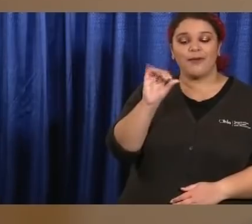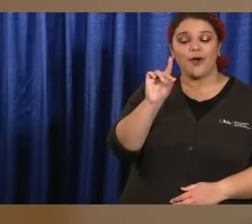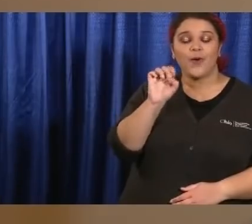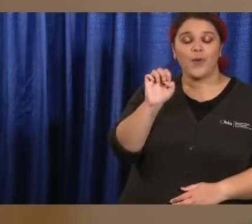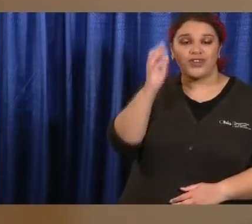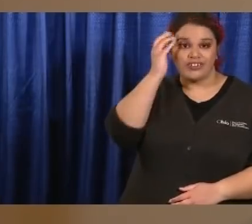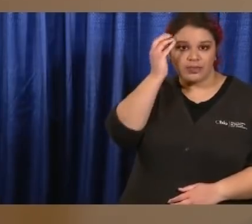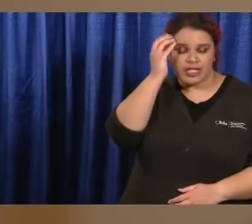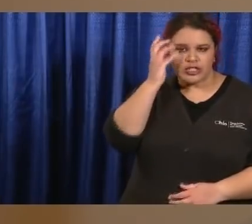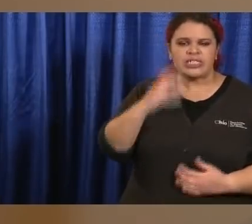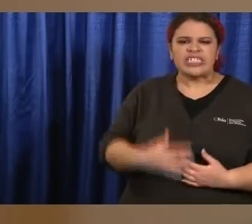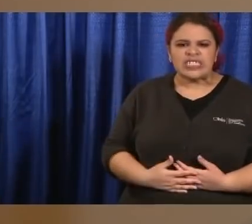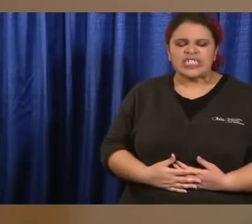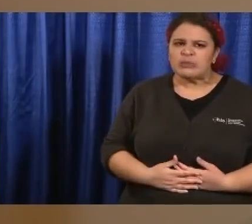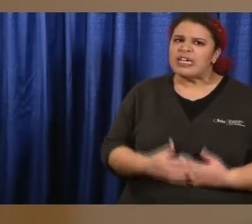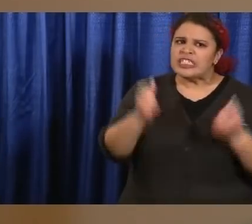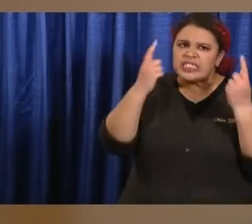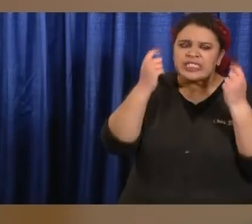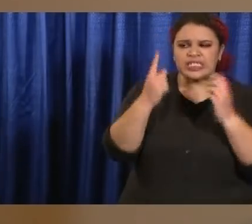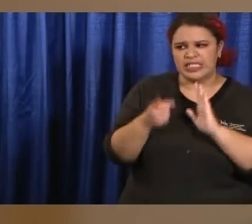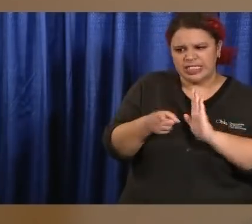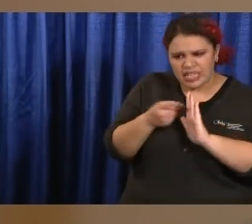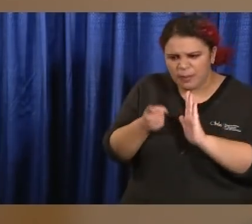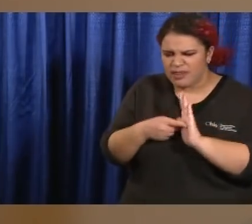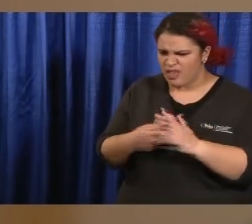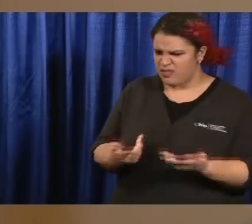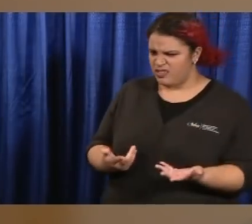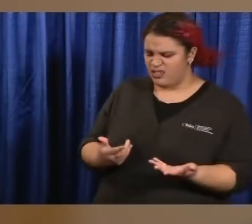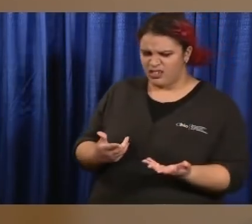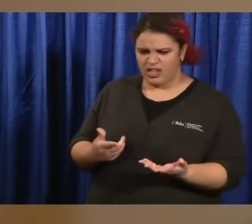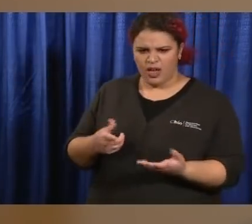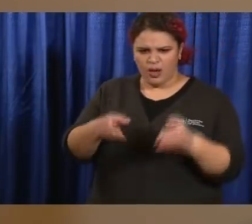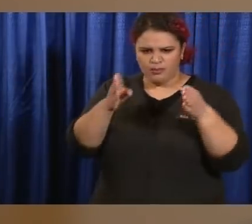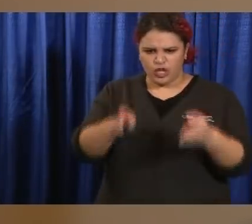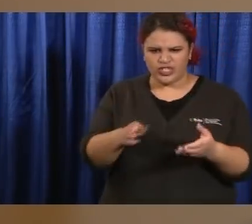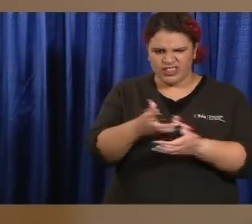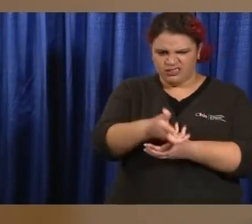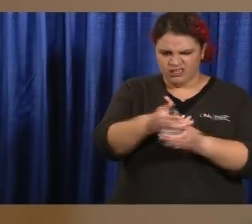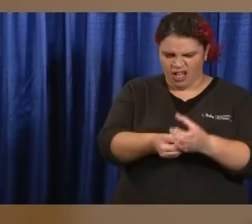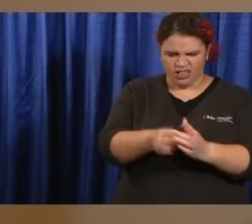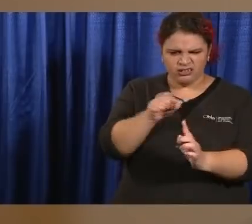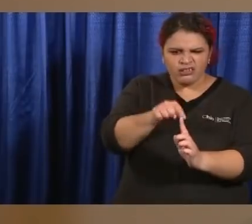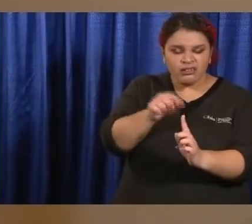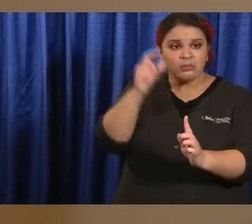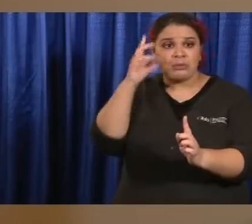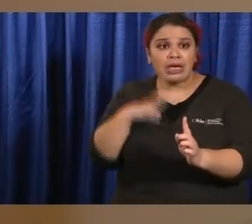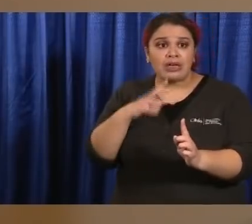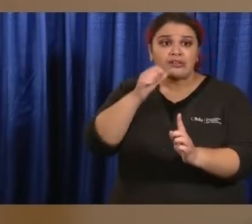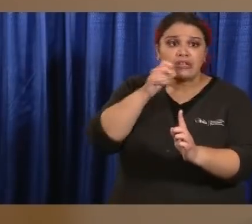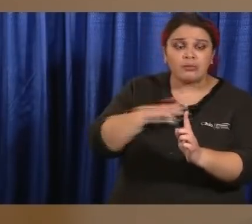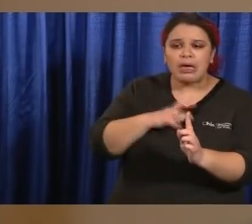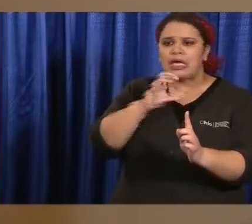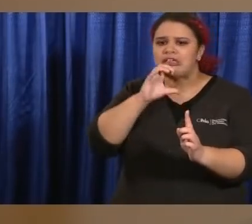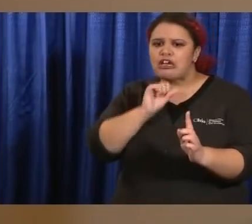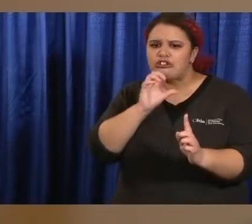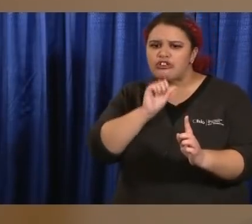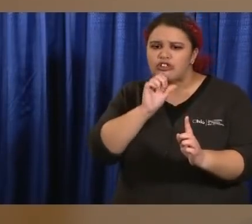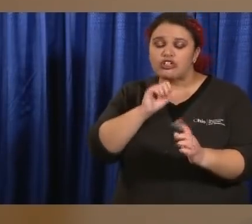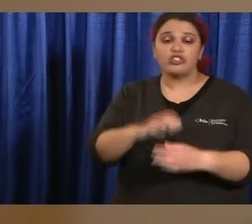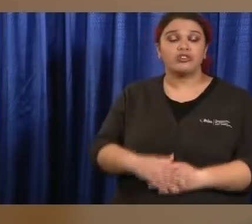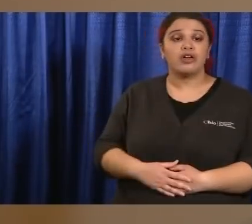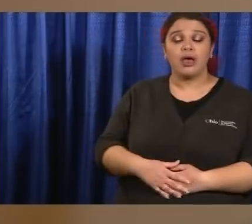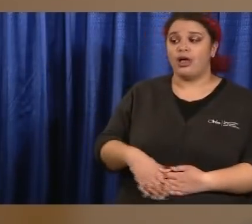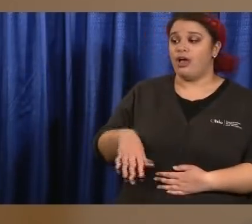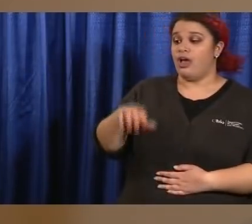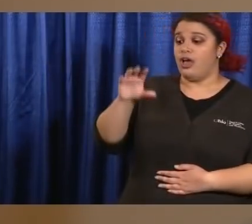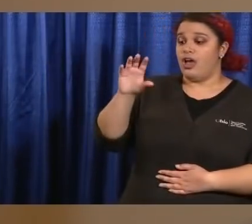that. Sometimes we don't know the gender, we don't know the age of a person who's died. In Mahoning County, which leads the state per capita in